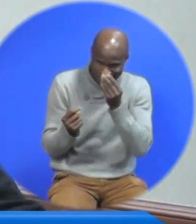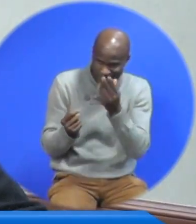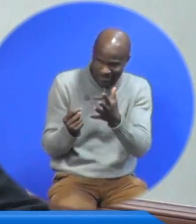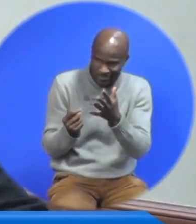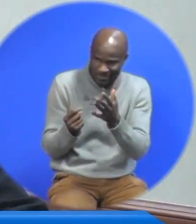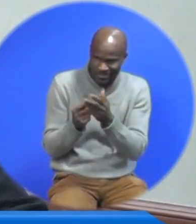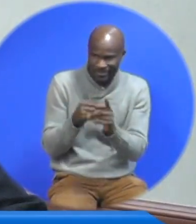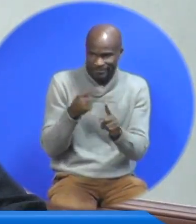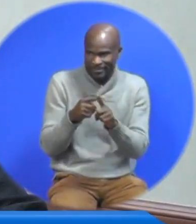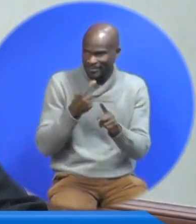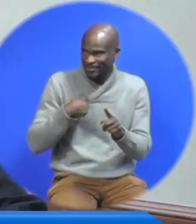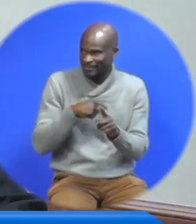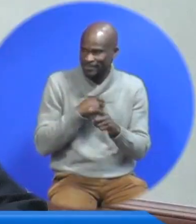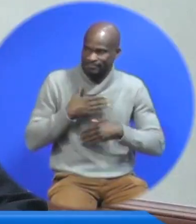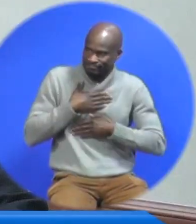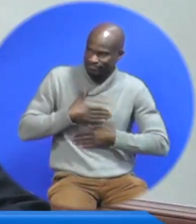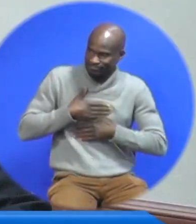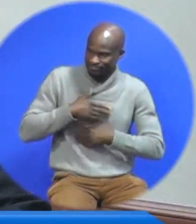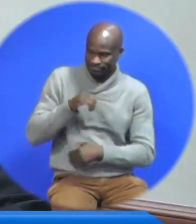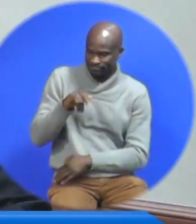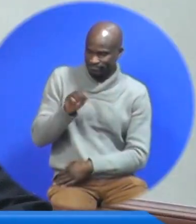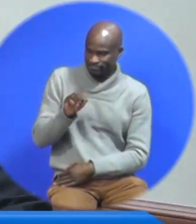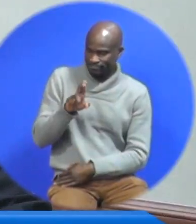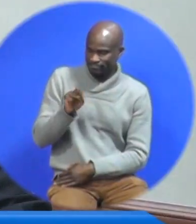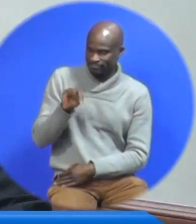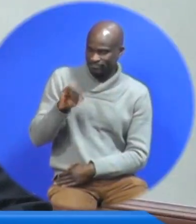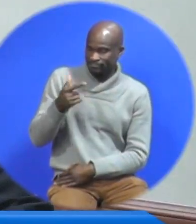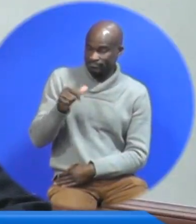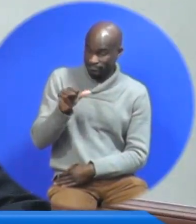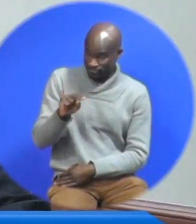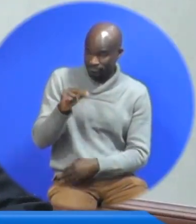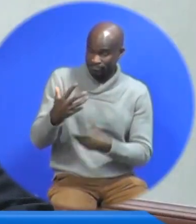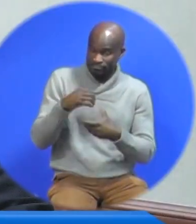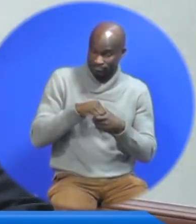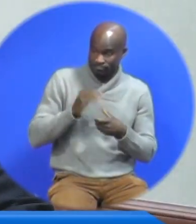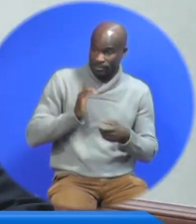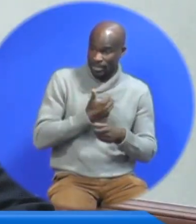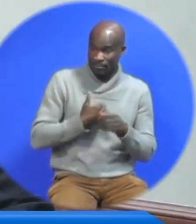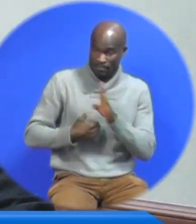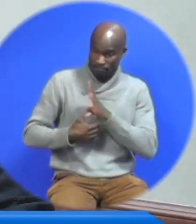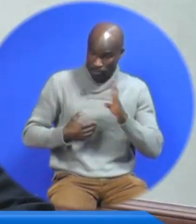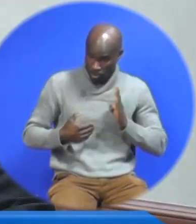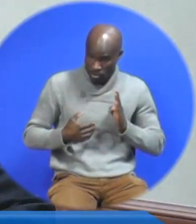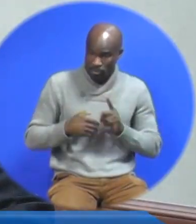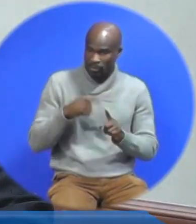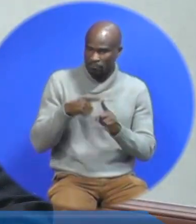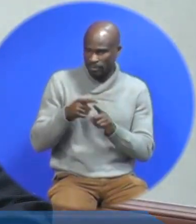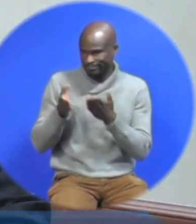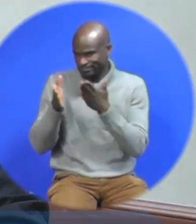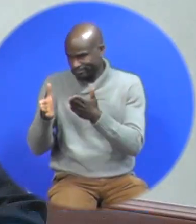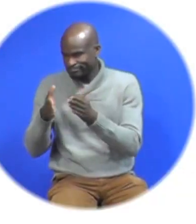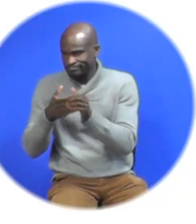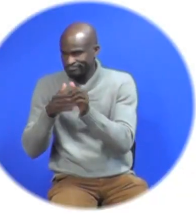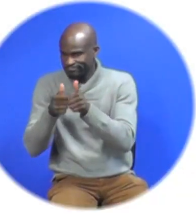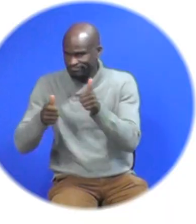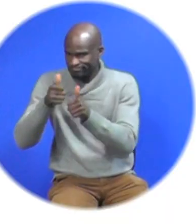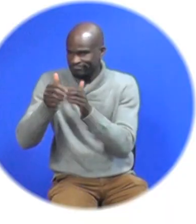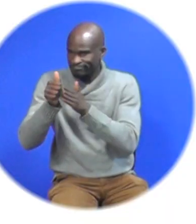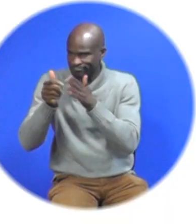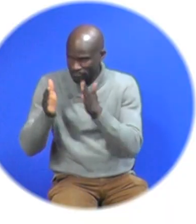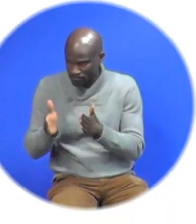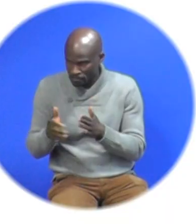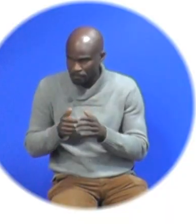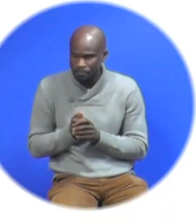grateful Mr. Jernigan serving on our board and executive committee as well, and his leadership in the region. So let me talk a little bit about interbasin